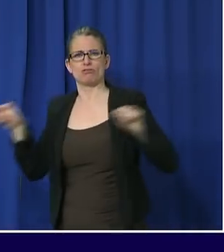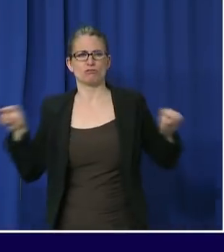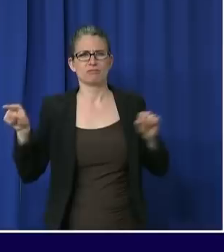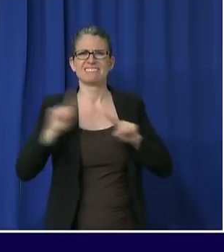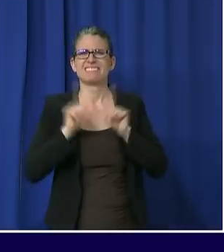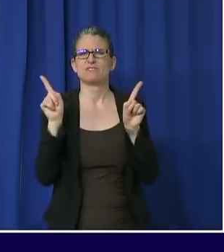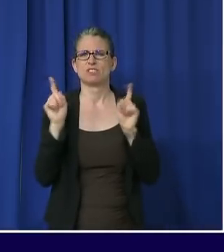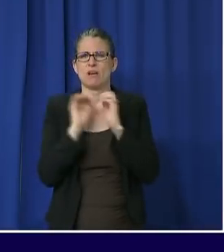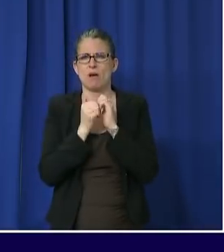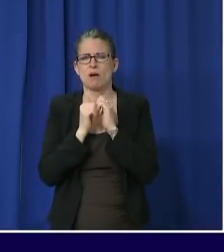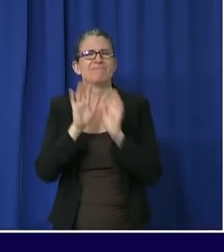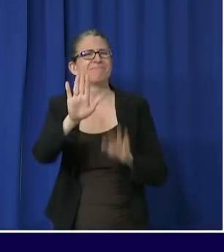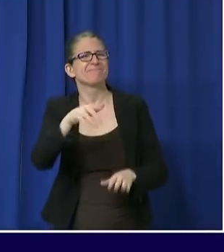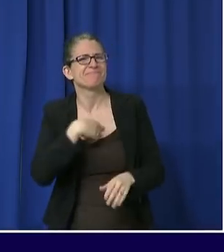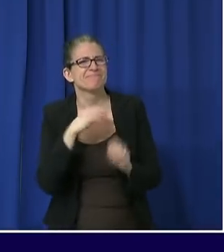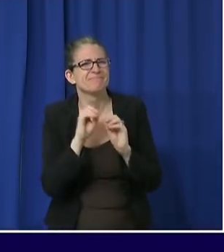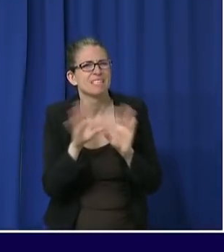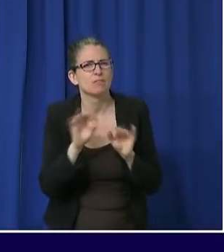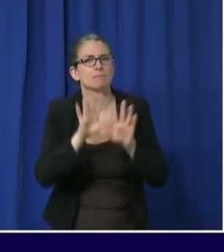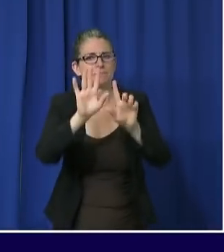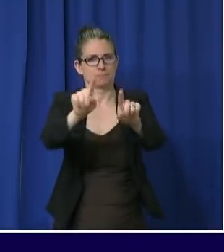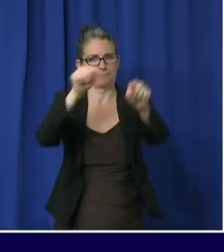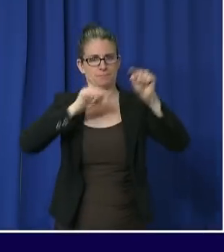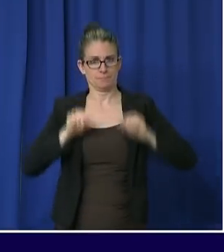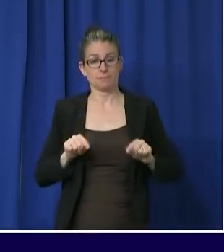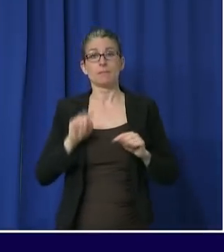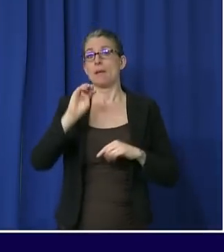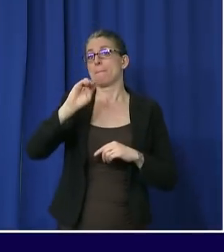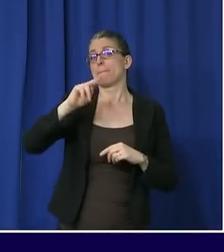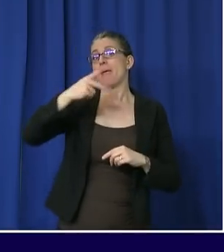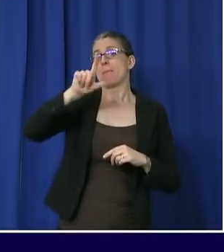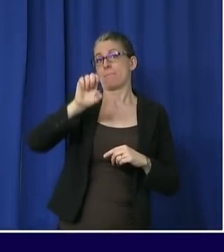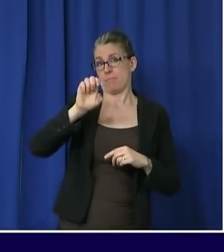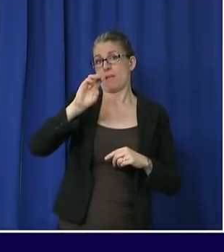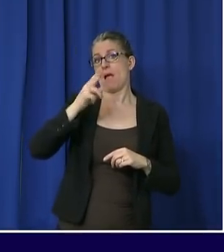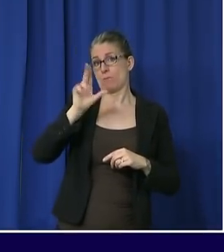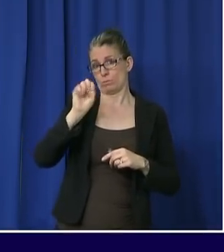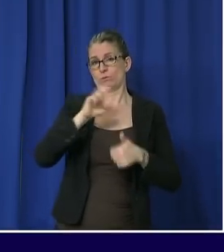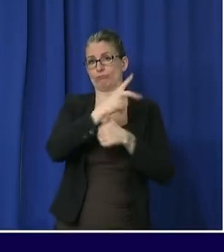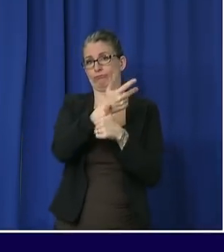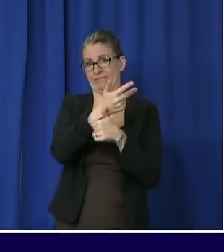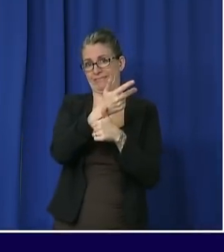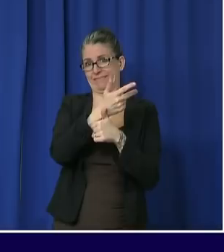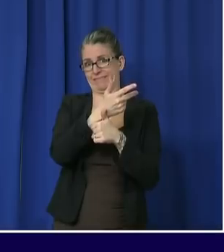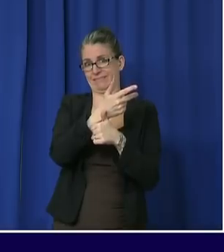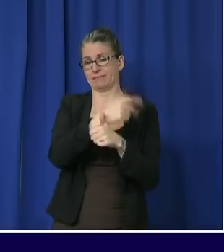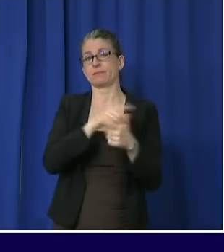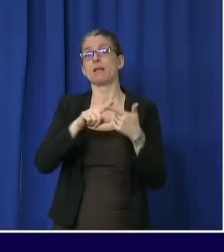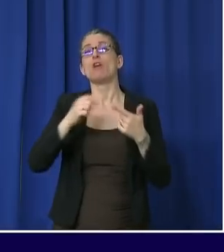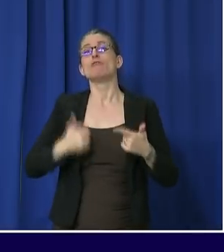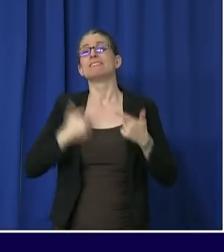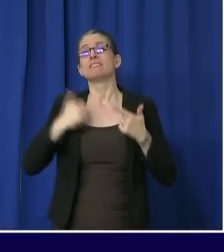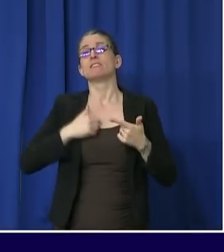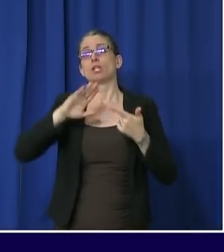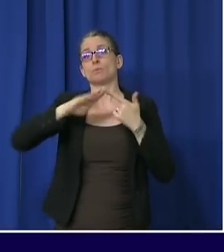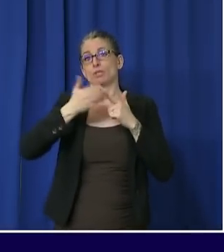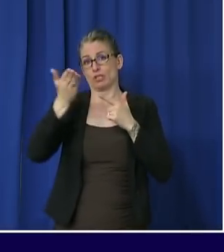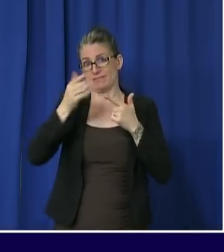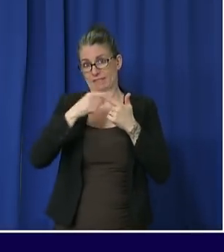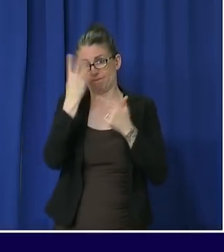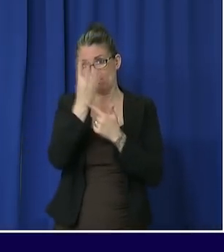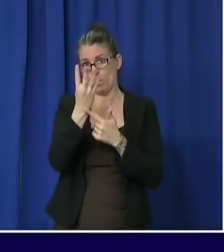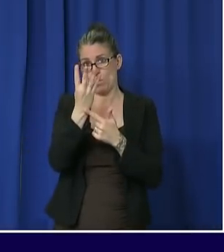provided the numbers. At Maple House, there were 3, residential community support services 4, Granite Bay Care 3 individuals